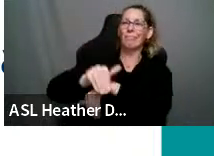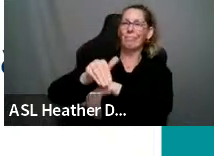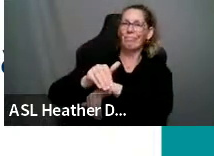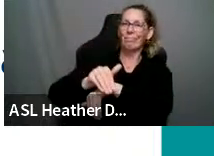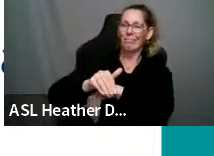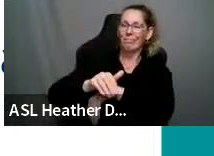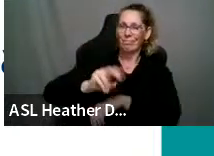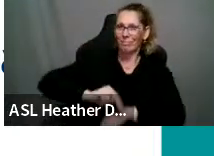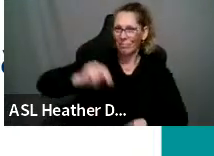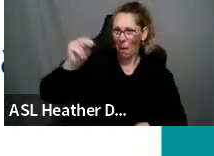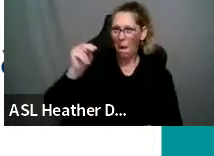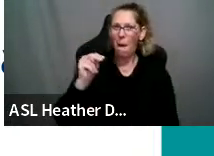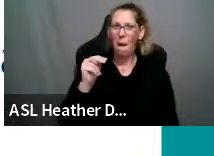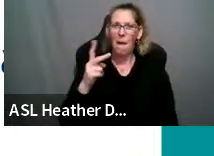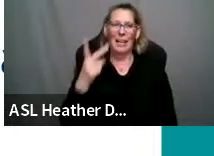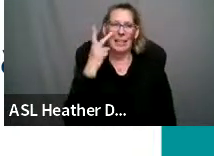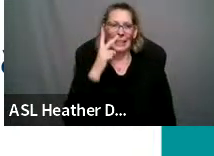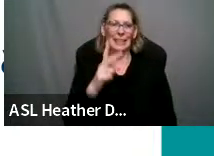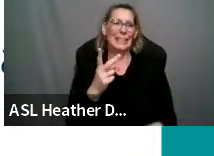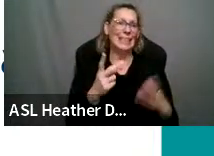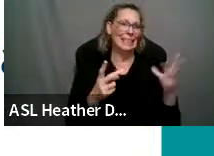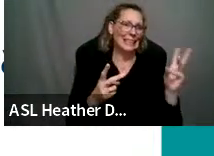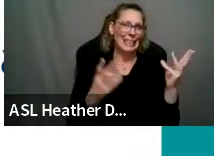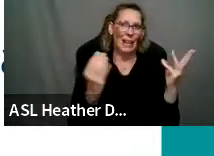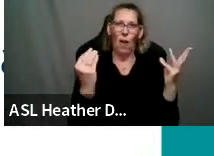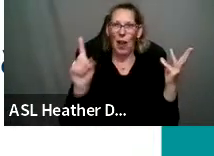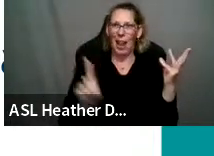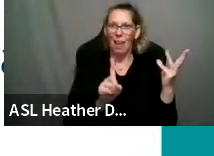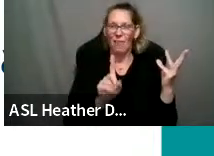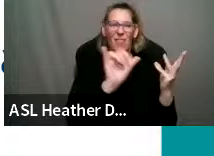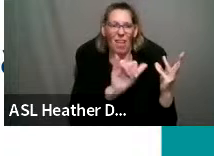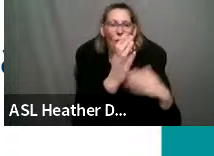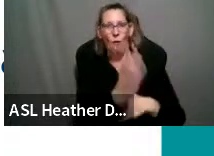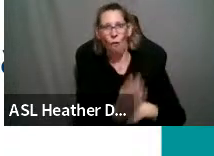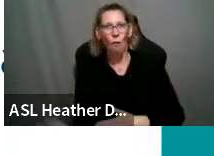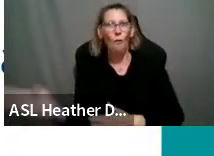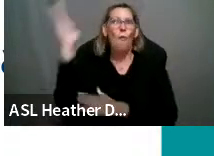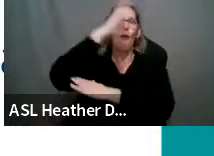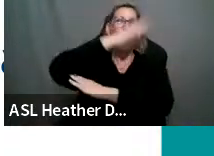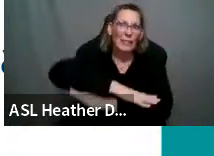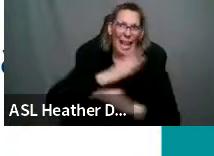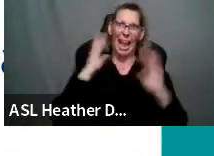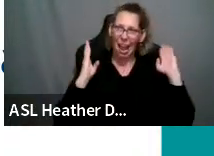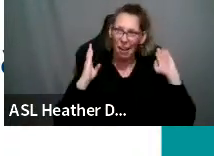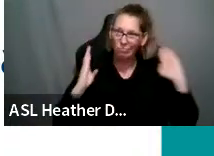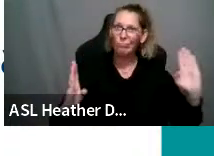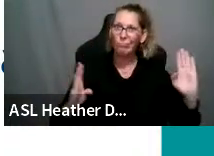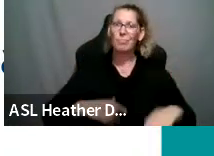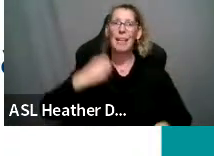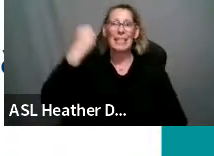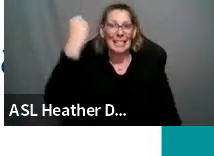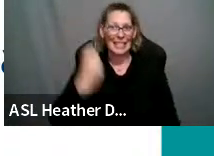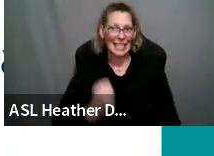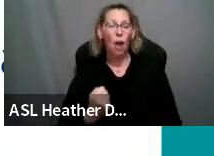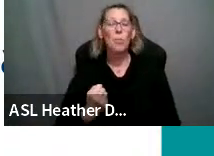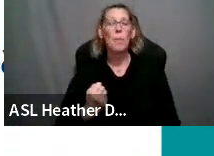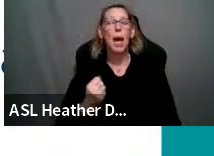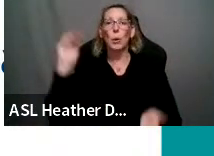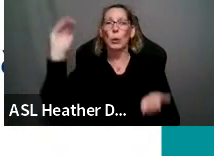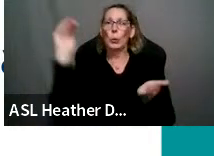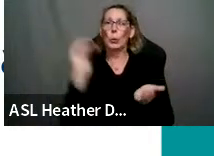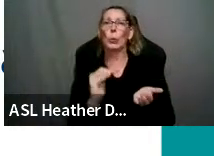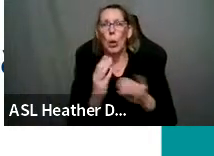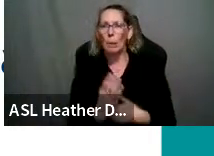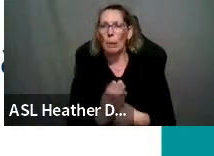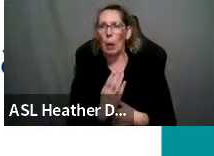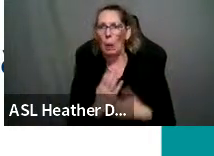is. As you can tell from the 16 and 14 hours, that's an all-day period is when that congestion is. So the southbound is being reduced to just be kind of the morning.